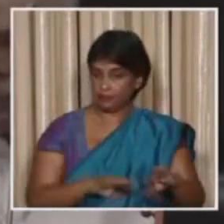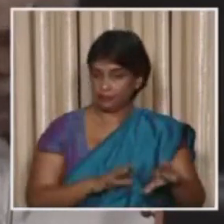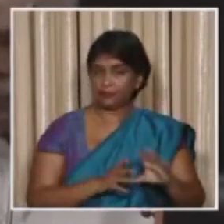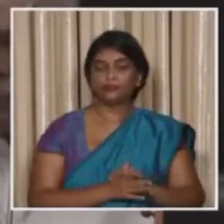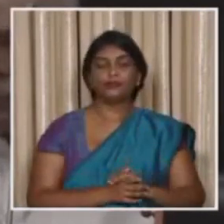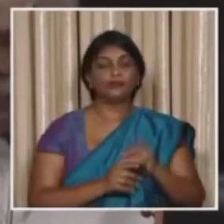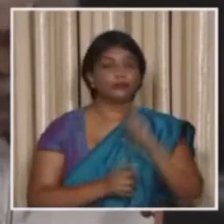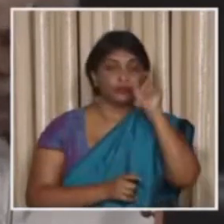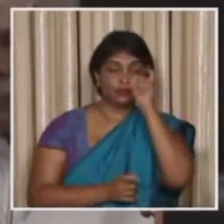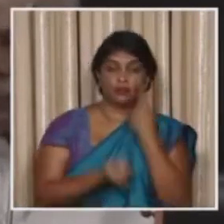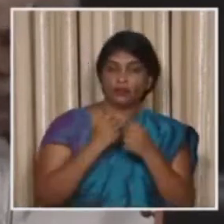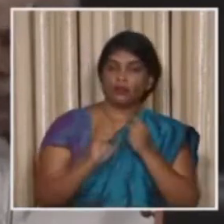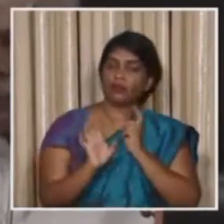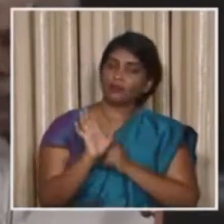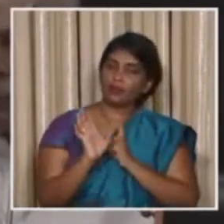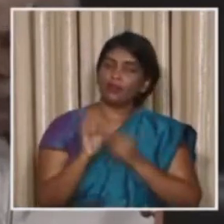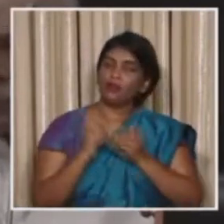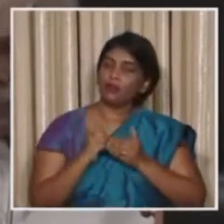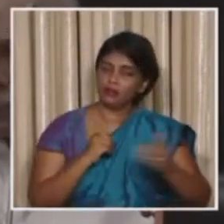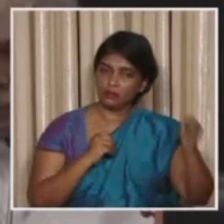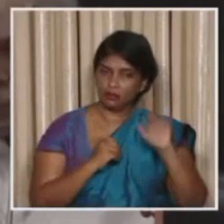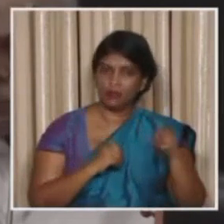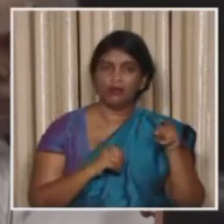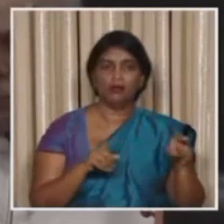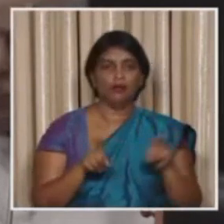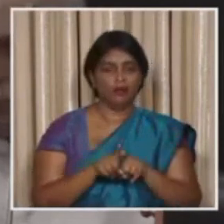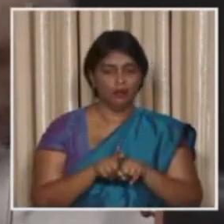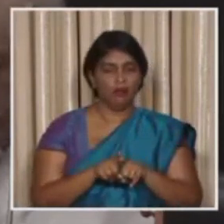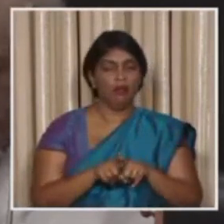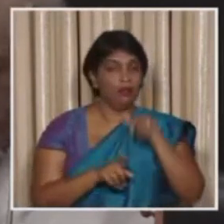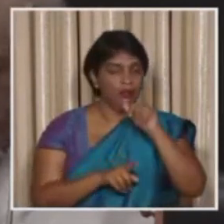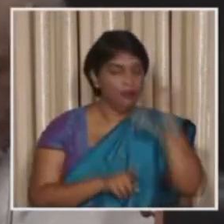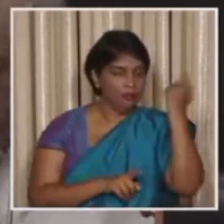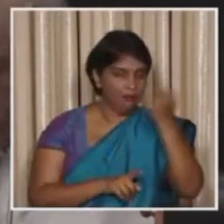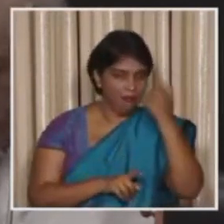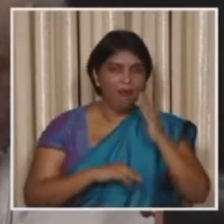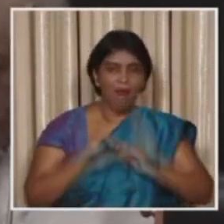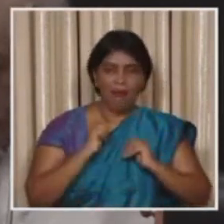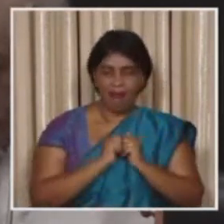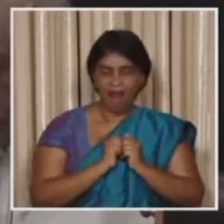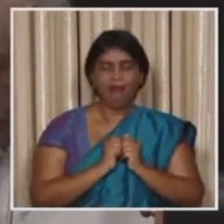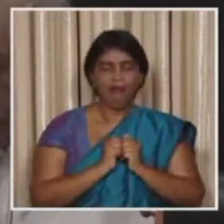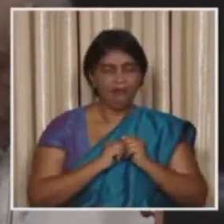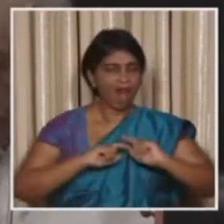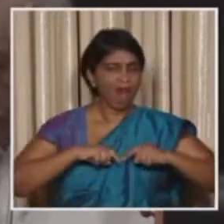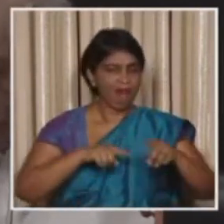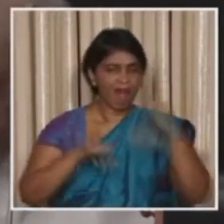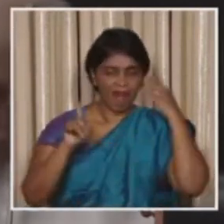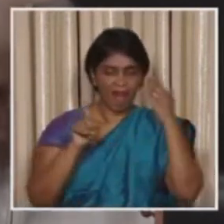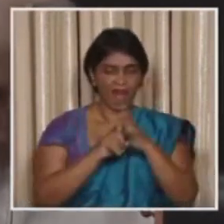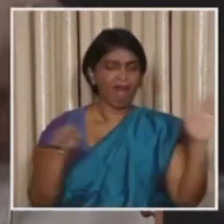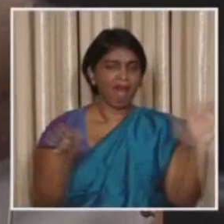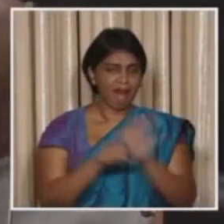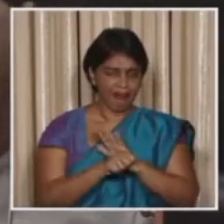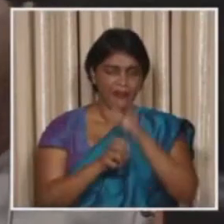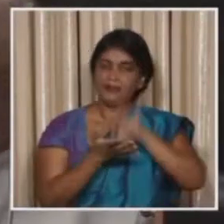get accelerated following the truth-seeking mechanism being fully operationalized. It would now be appropriate for those